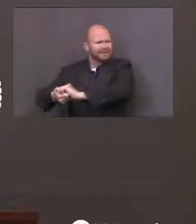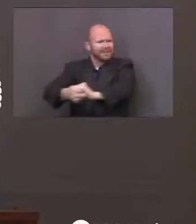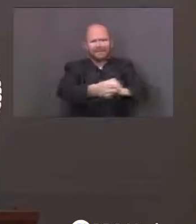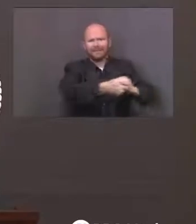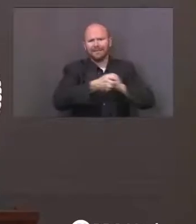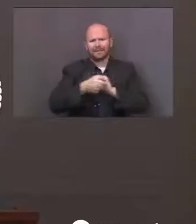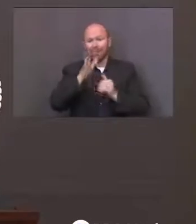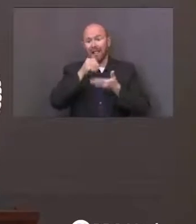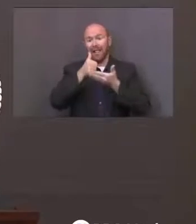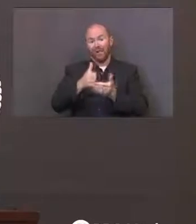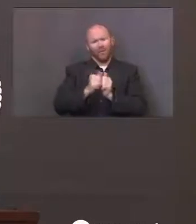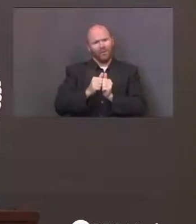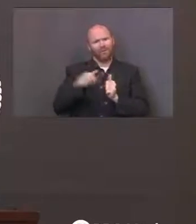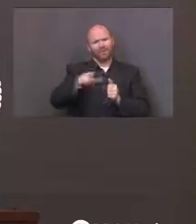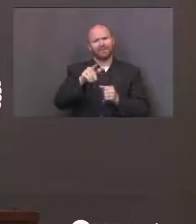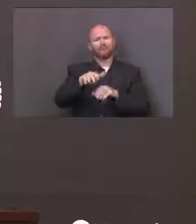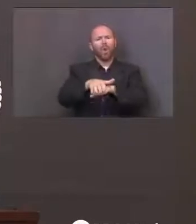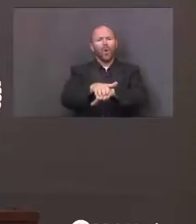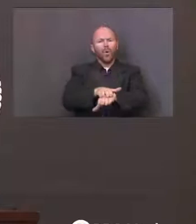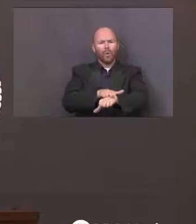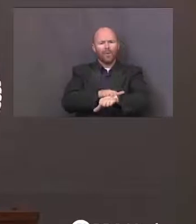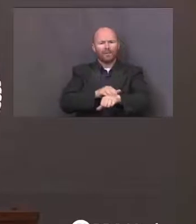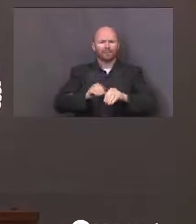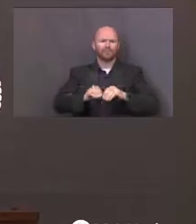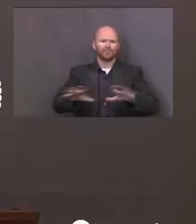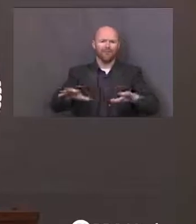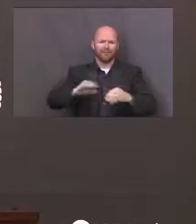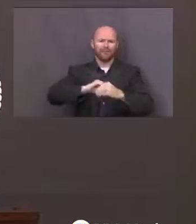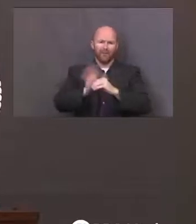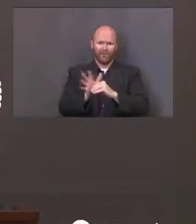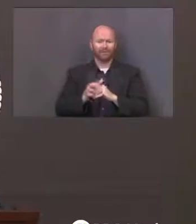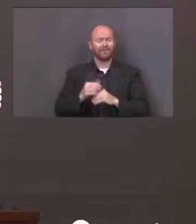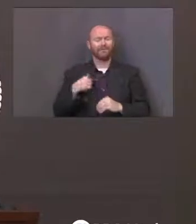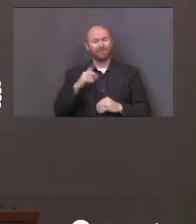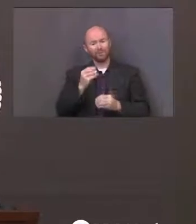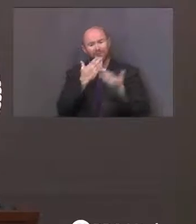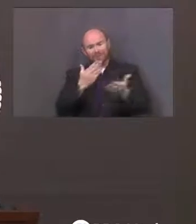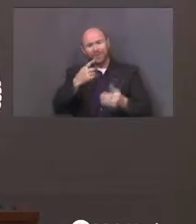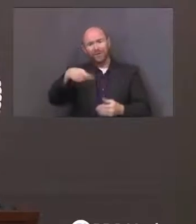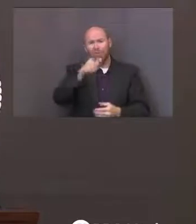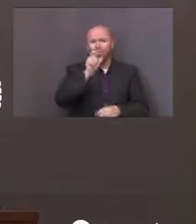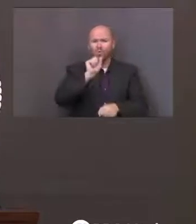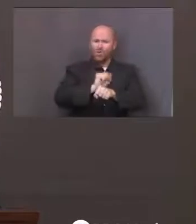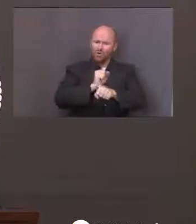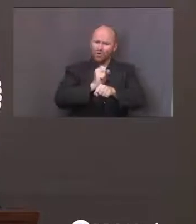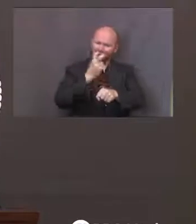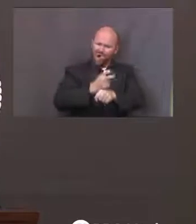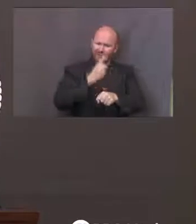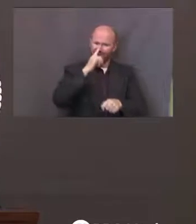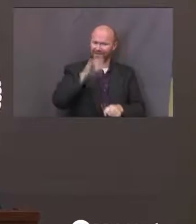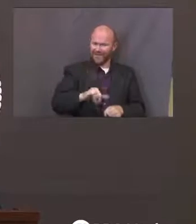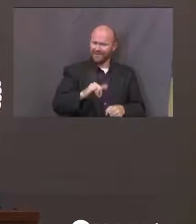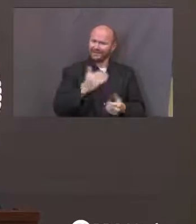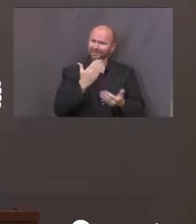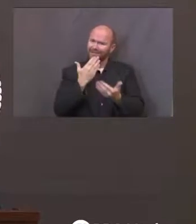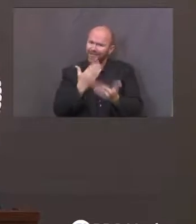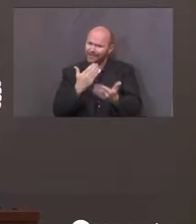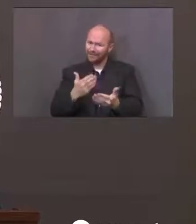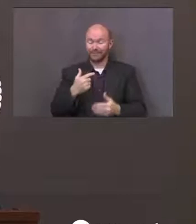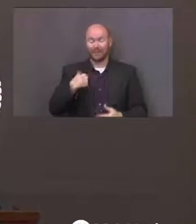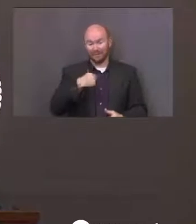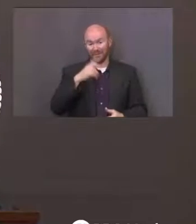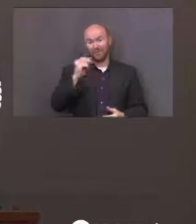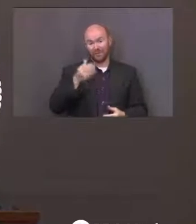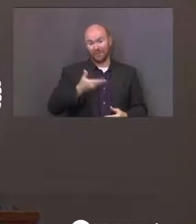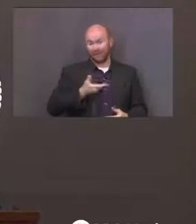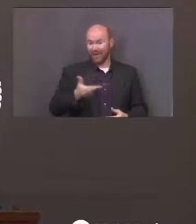of the coronavirus. And we appreciate all those who are a part of that effort and your participation. And we invite everybody